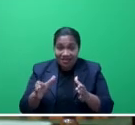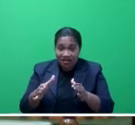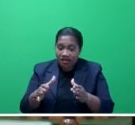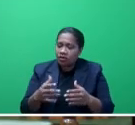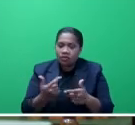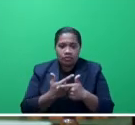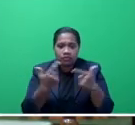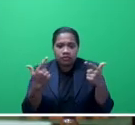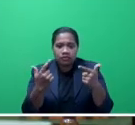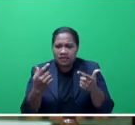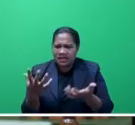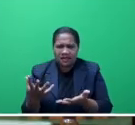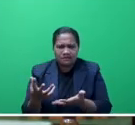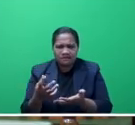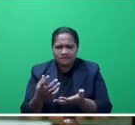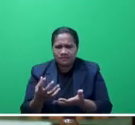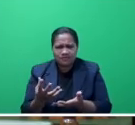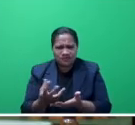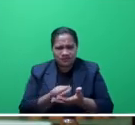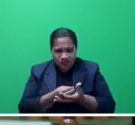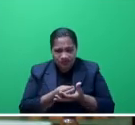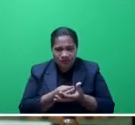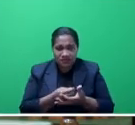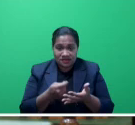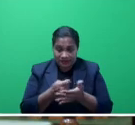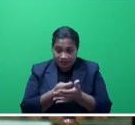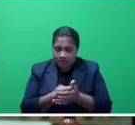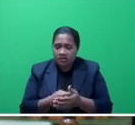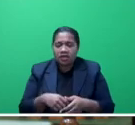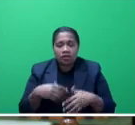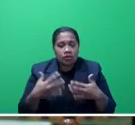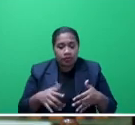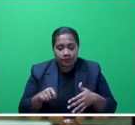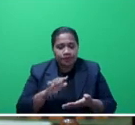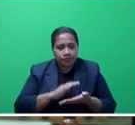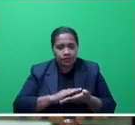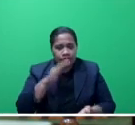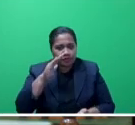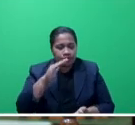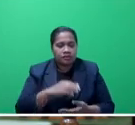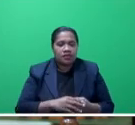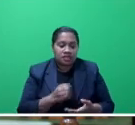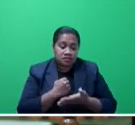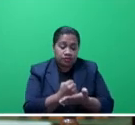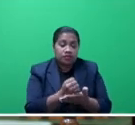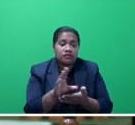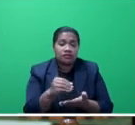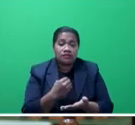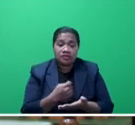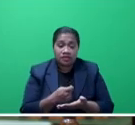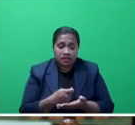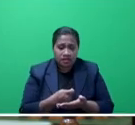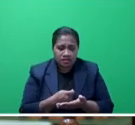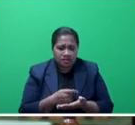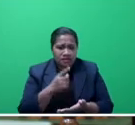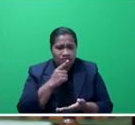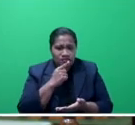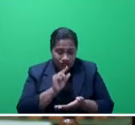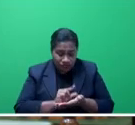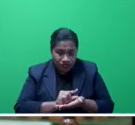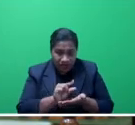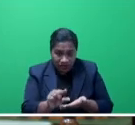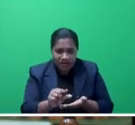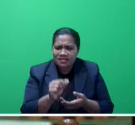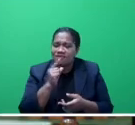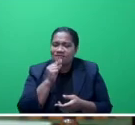foreign reserve levels have actually increased substantially, supported by external grants and borrowings and large inflows